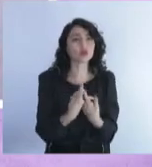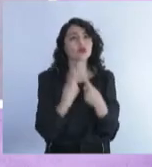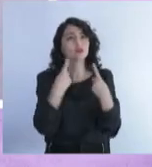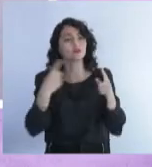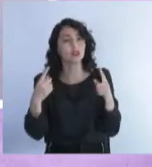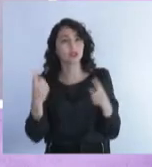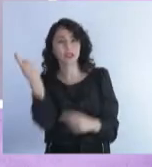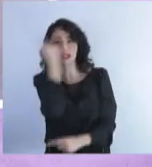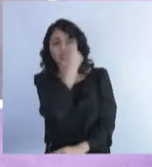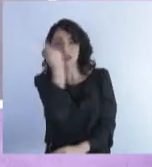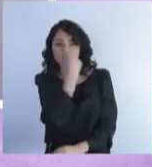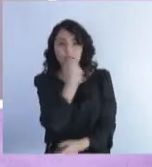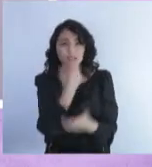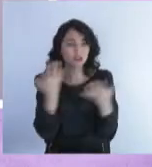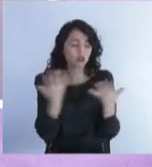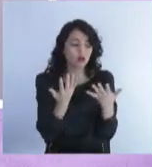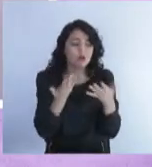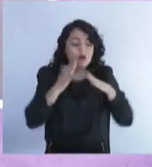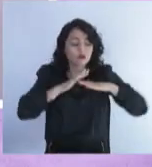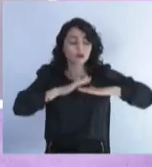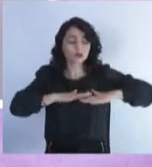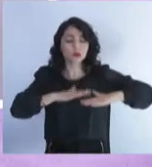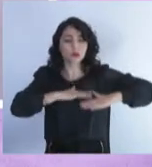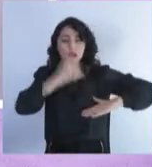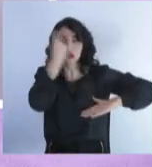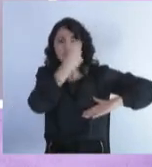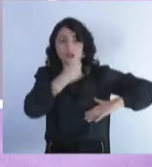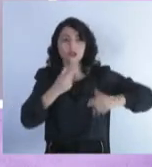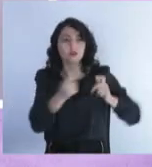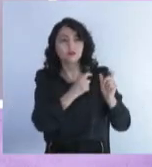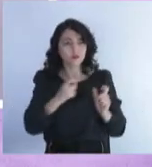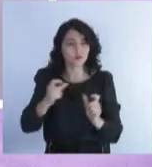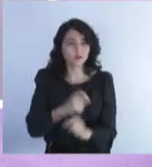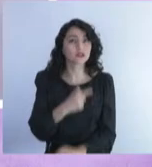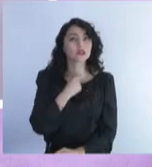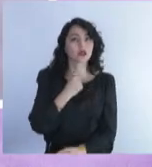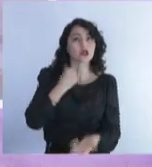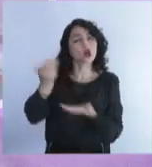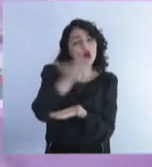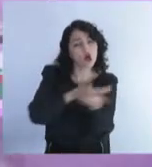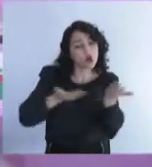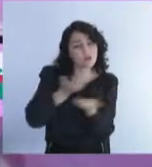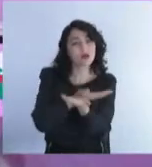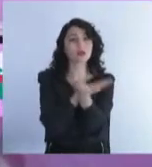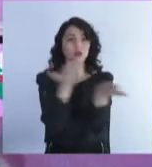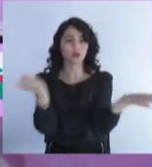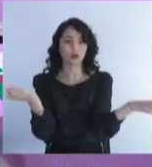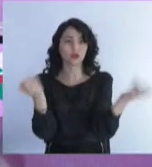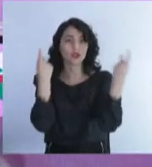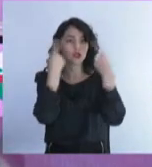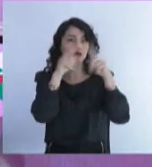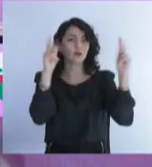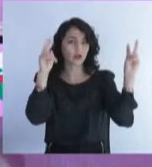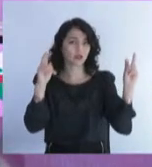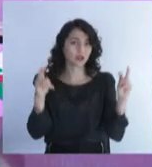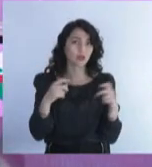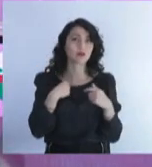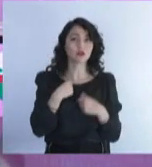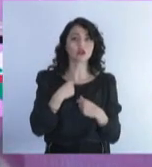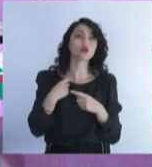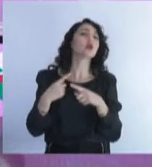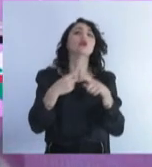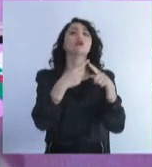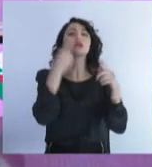point to lower our stress. And that's what I would like to share with you today. I'm speaking both as a